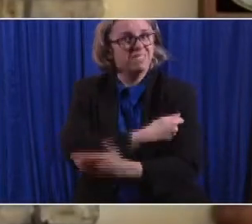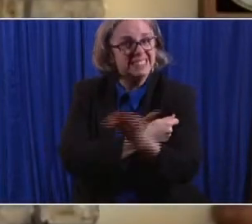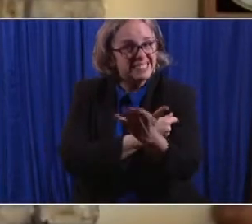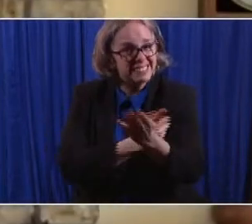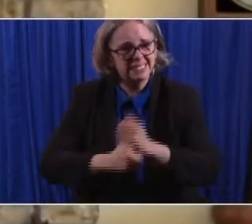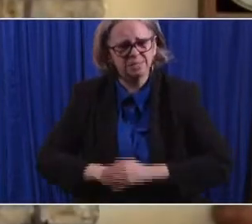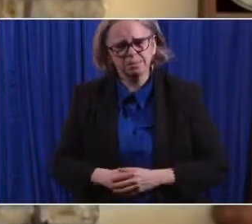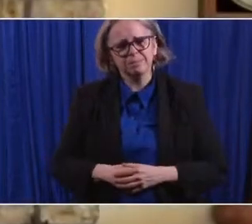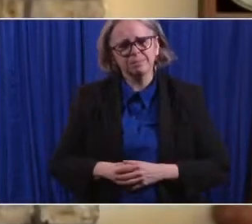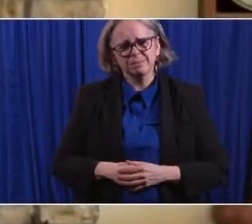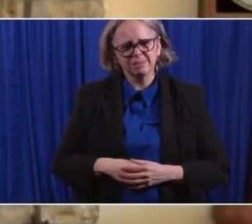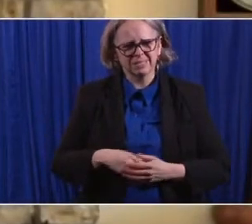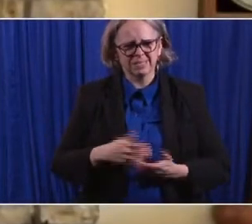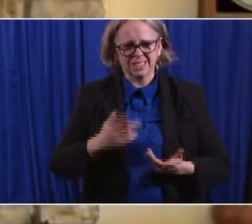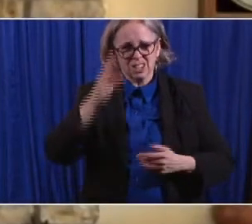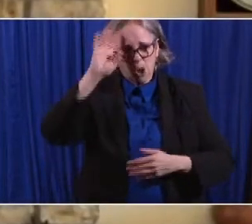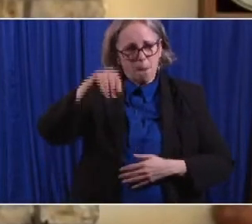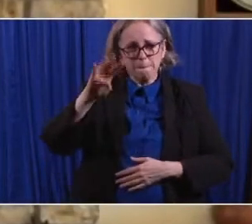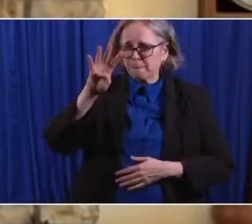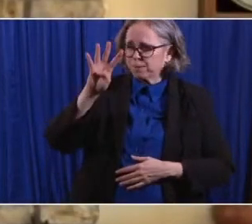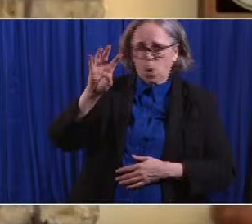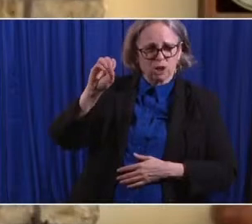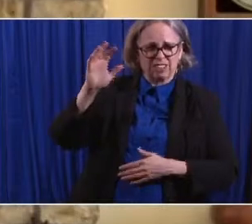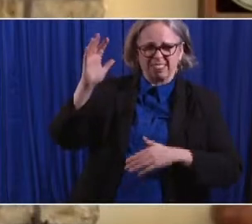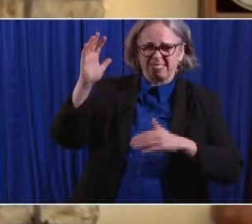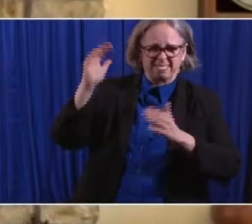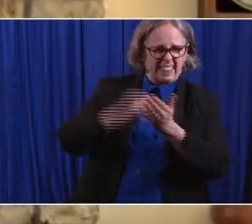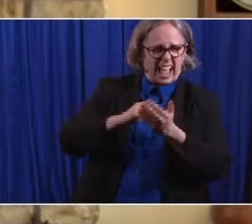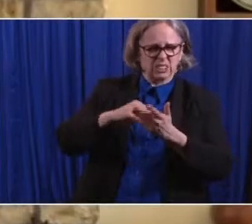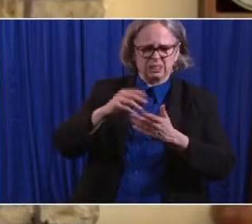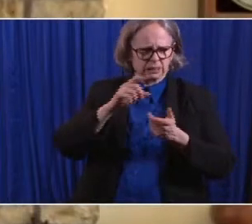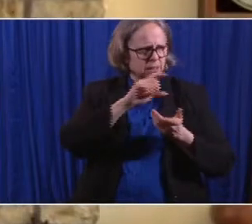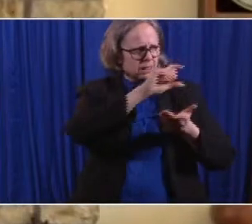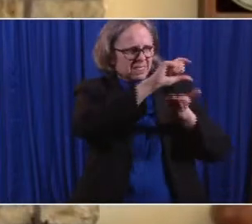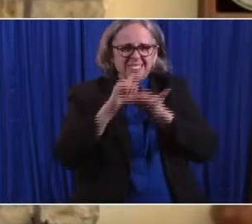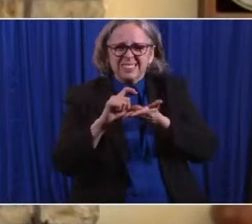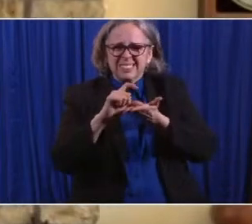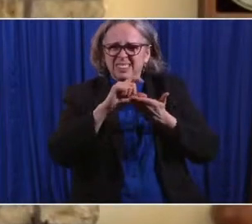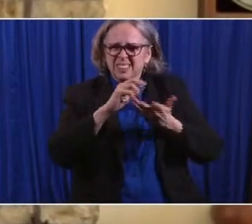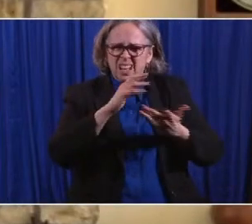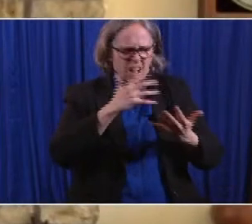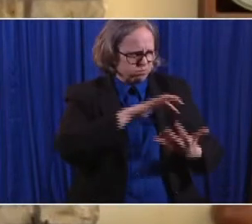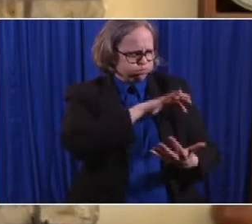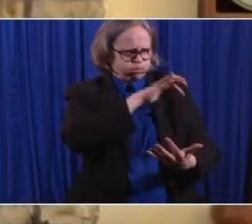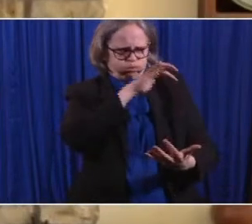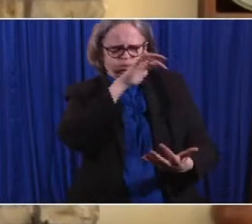400,000 doses coming into the state of Ohio. It's always a